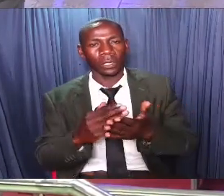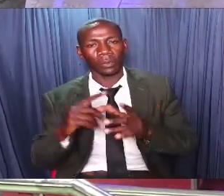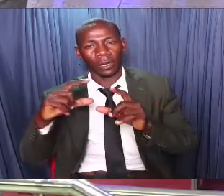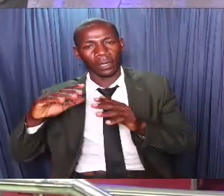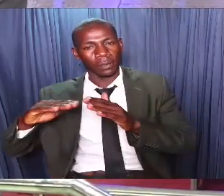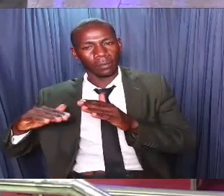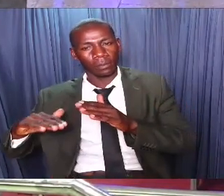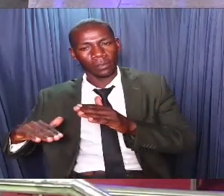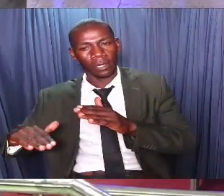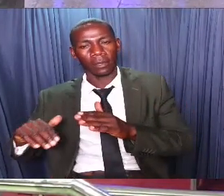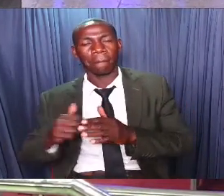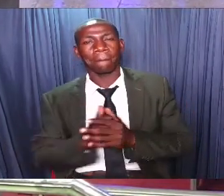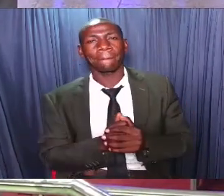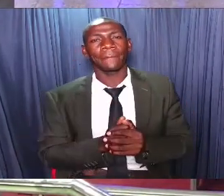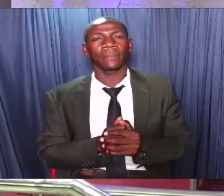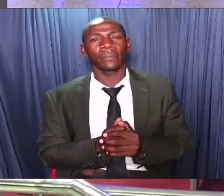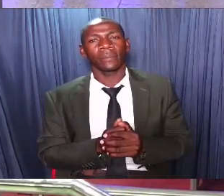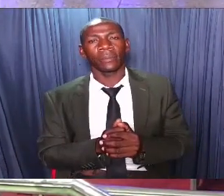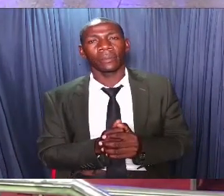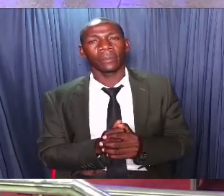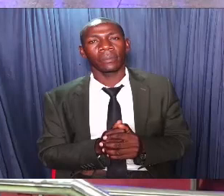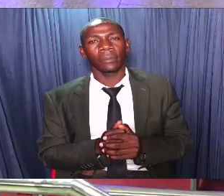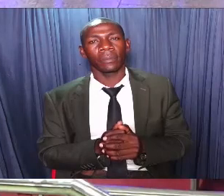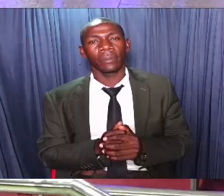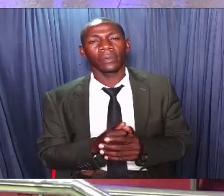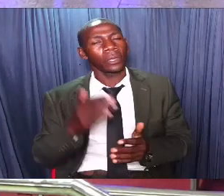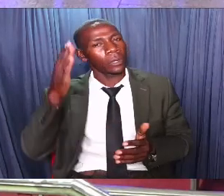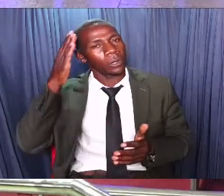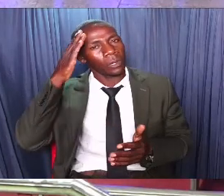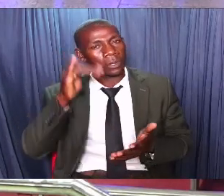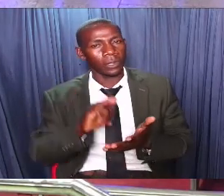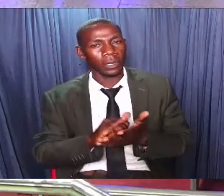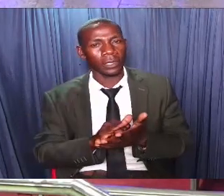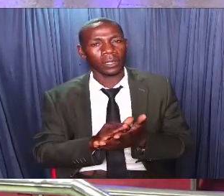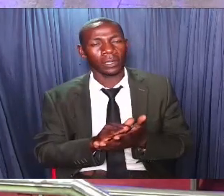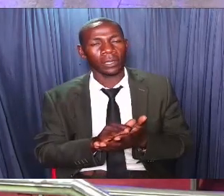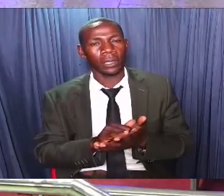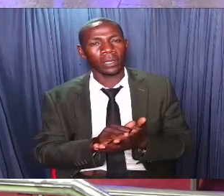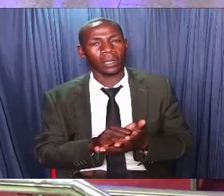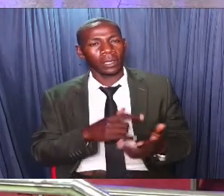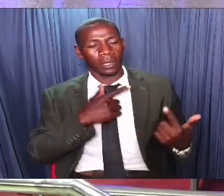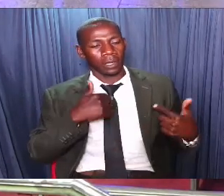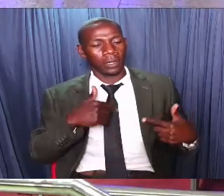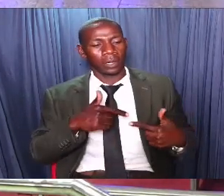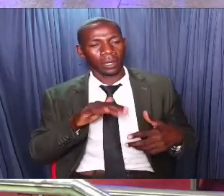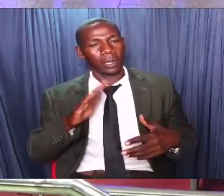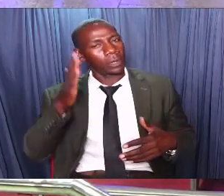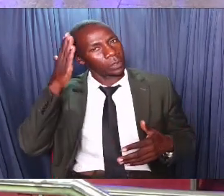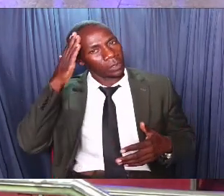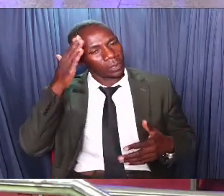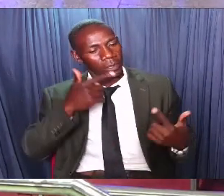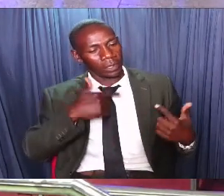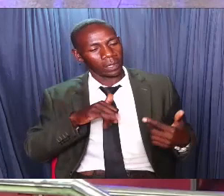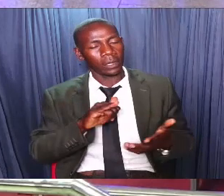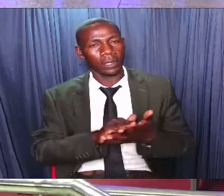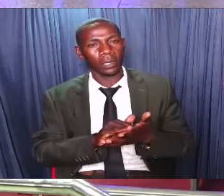huko chini. And other grades down there. Hata yeye ana hakika ya kwamba. He was very certain. Ana hakika moyoni mwake kwa kwamba. He proved